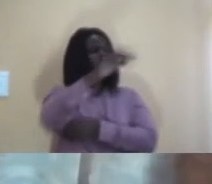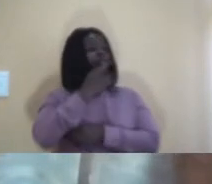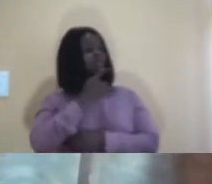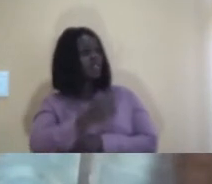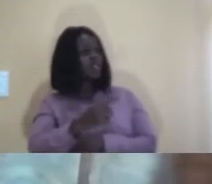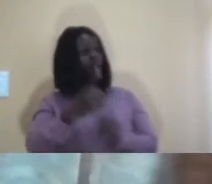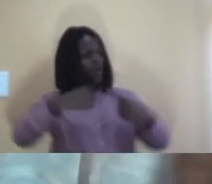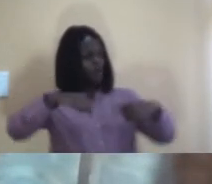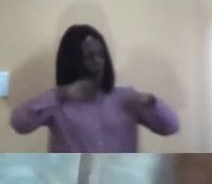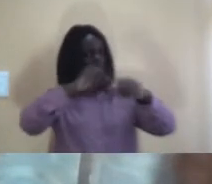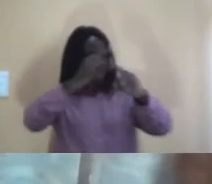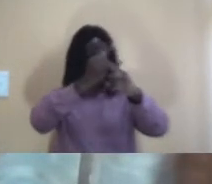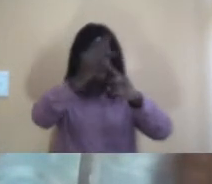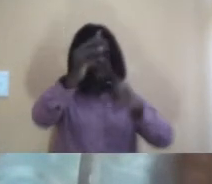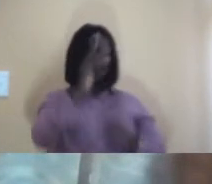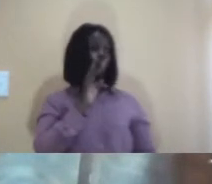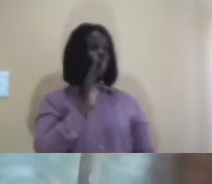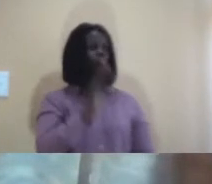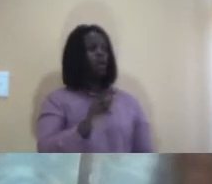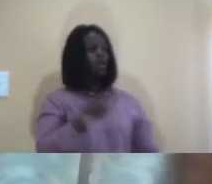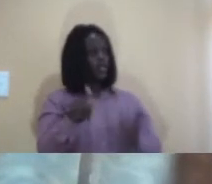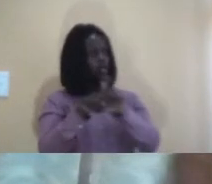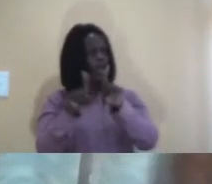shall overcome and